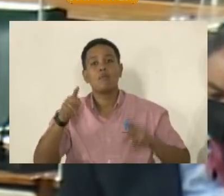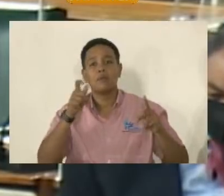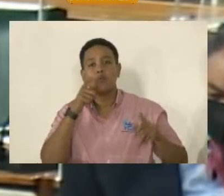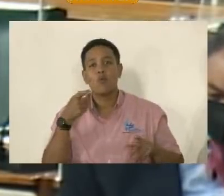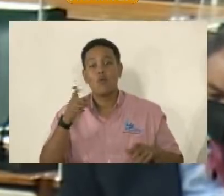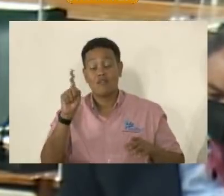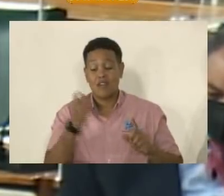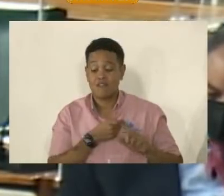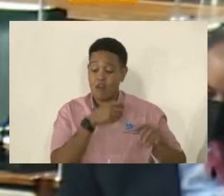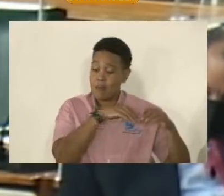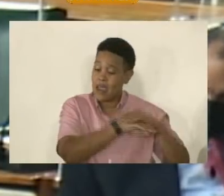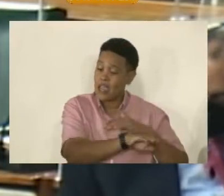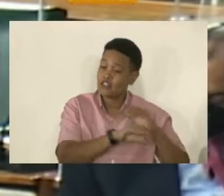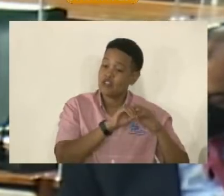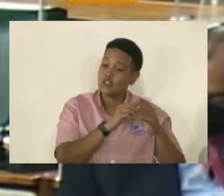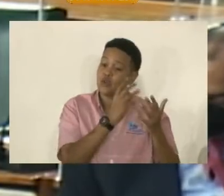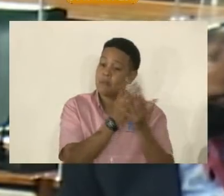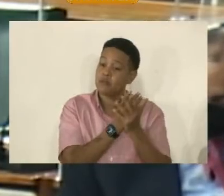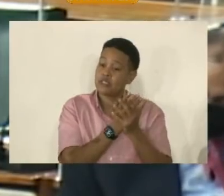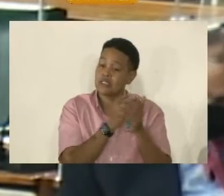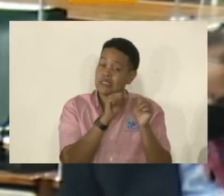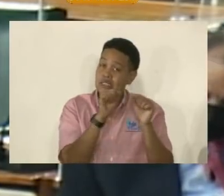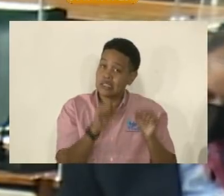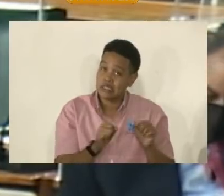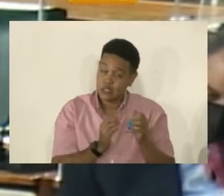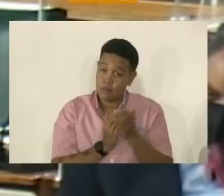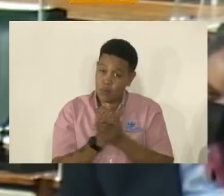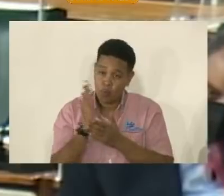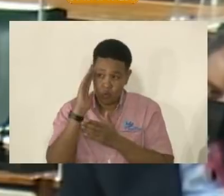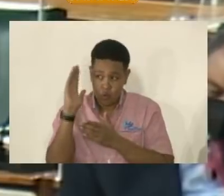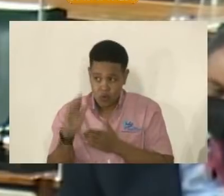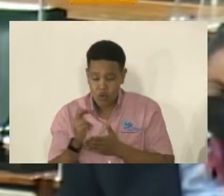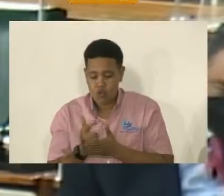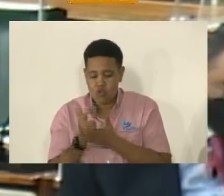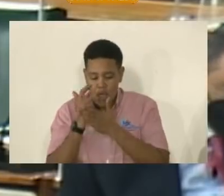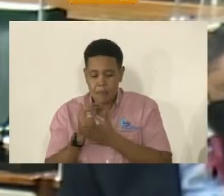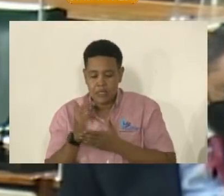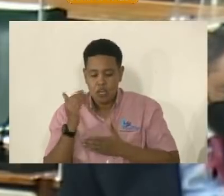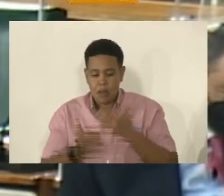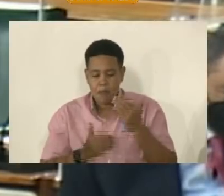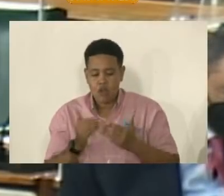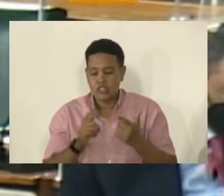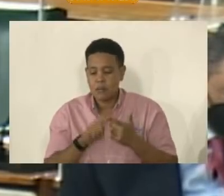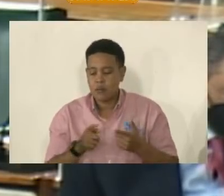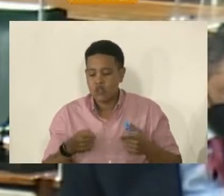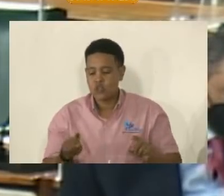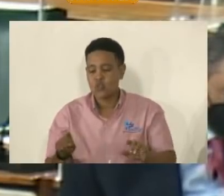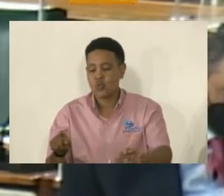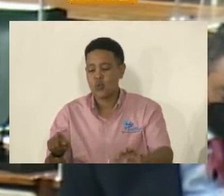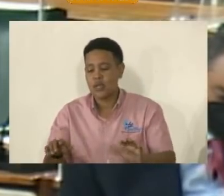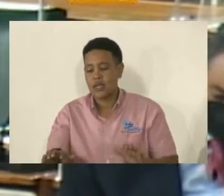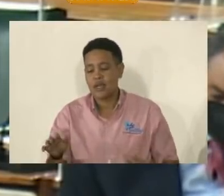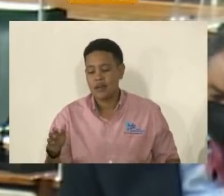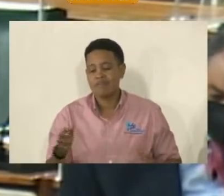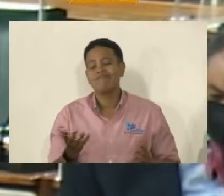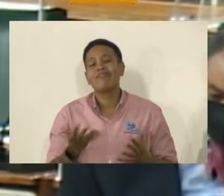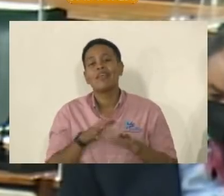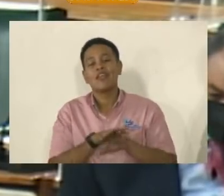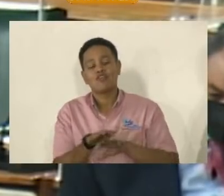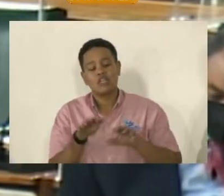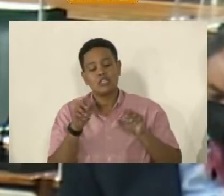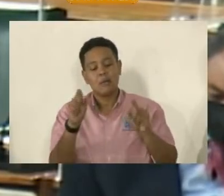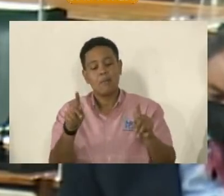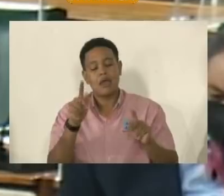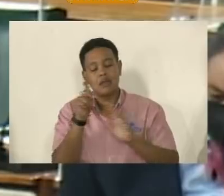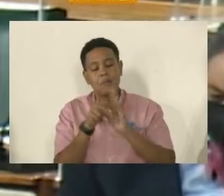from entry into a correctional facility throughout the rehabilitation process and during reintegration. The policy